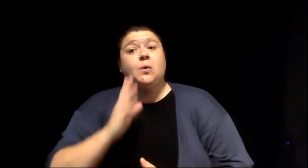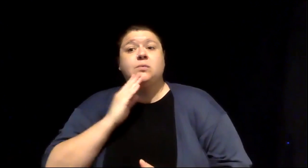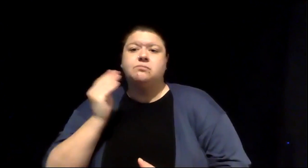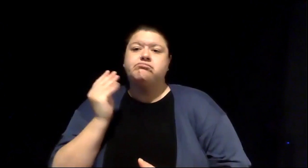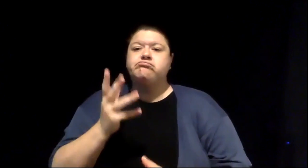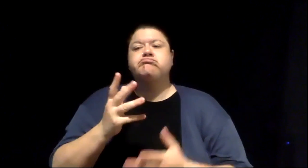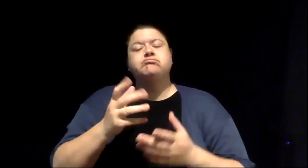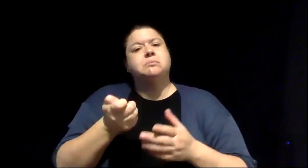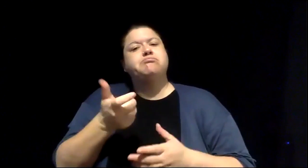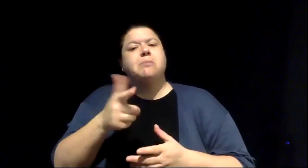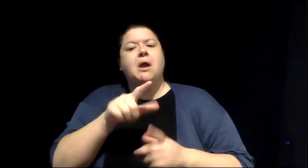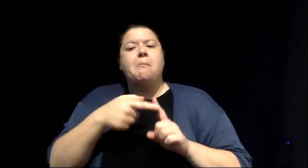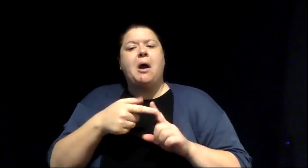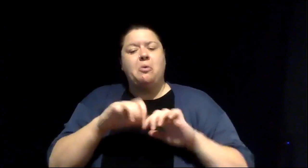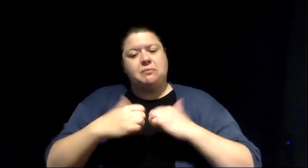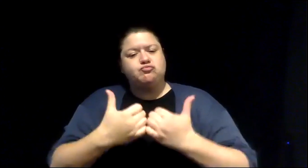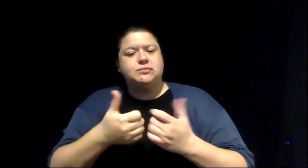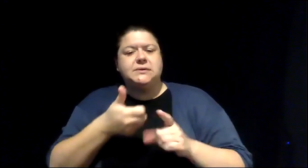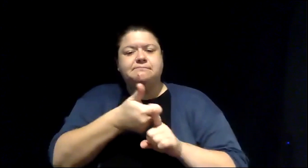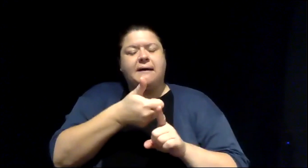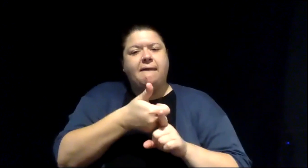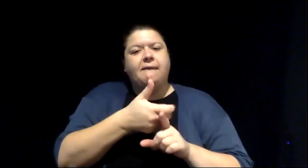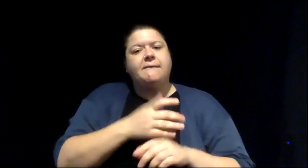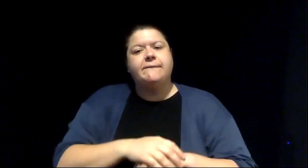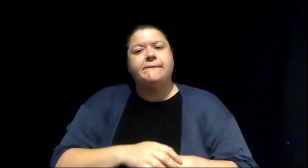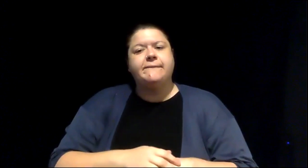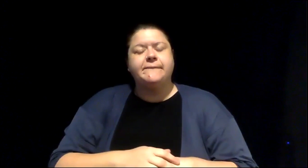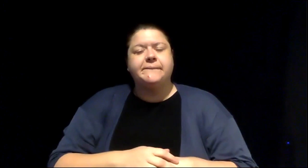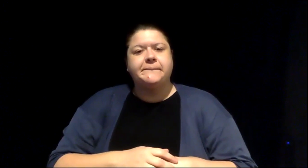about their agencies and